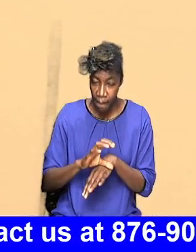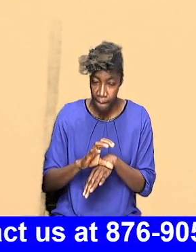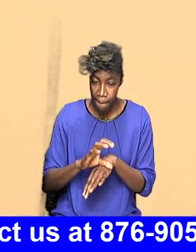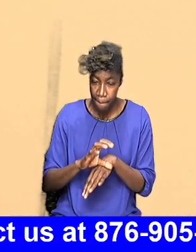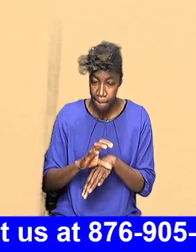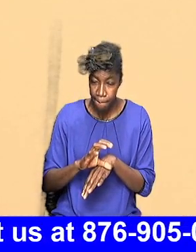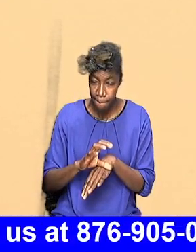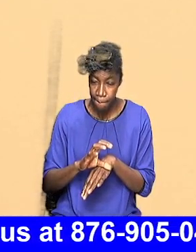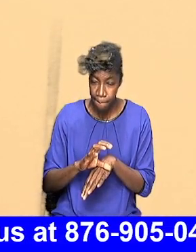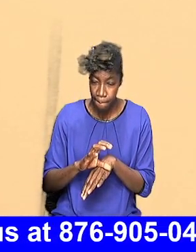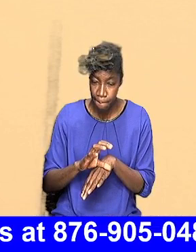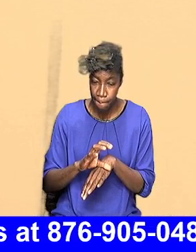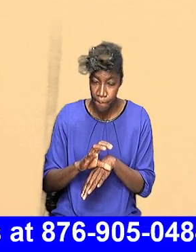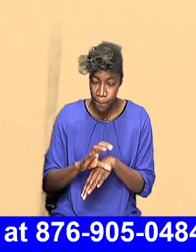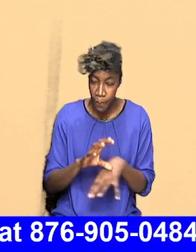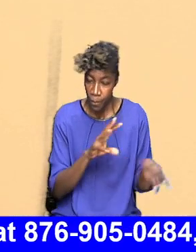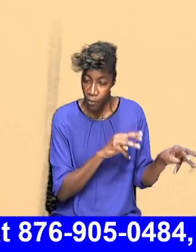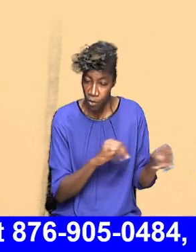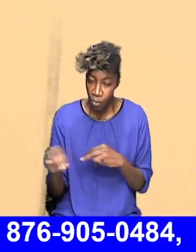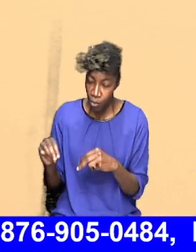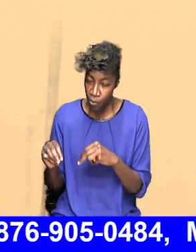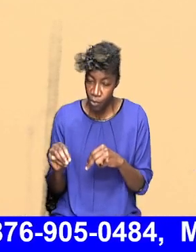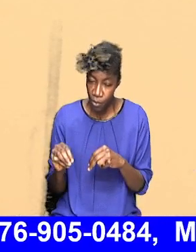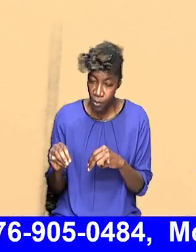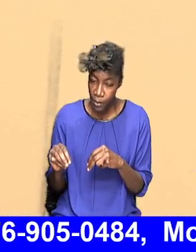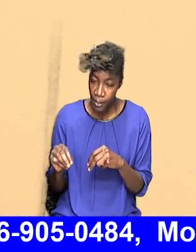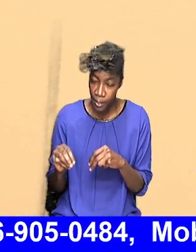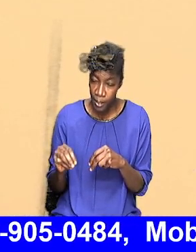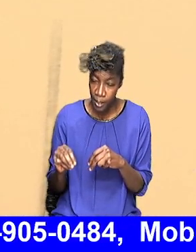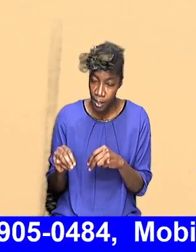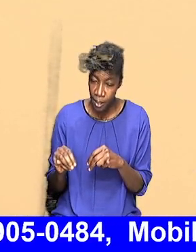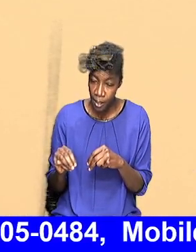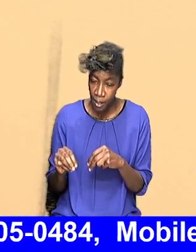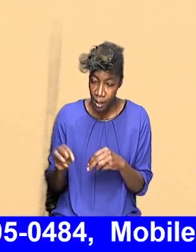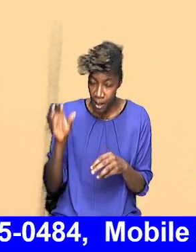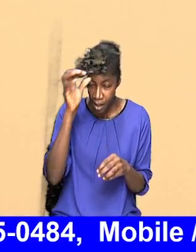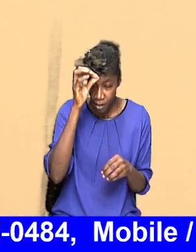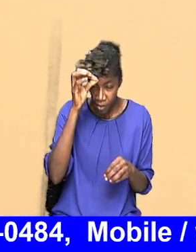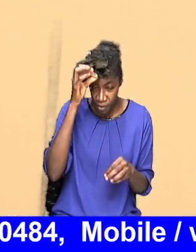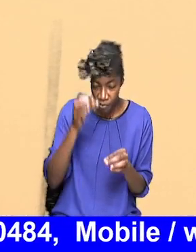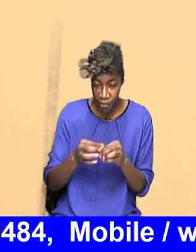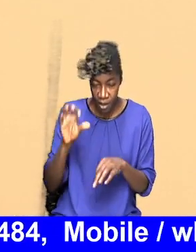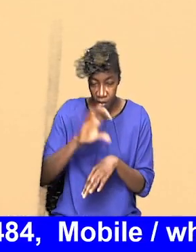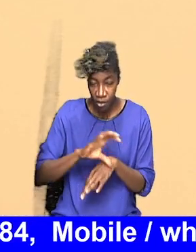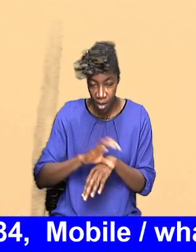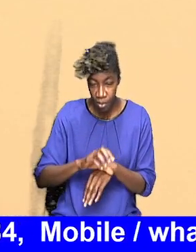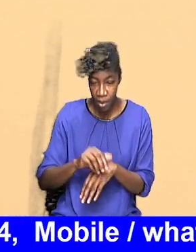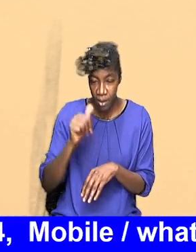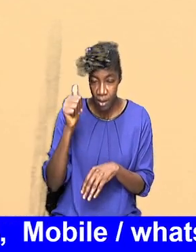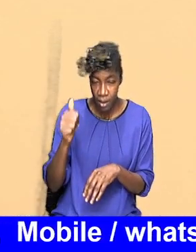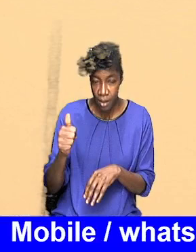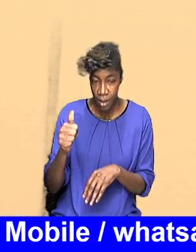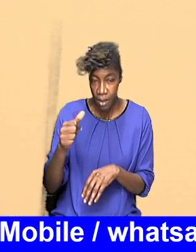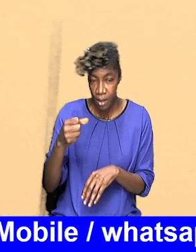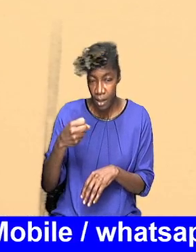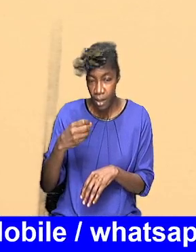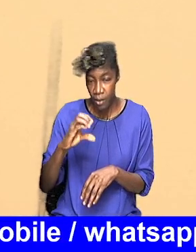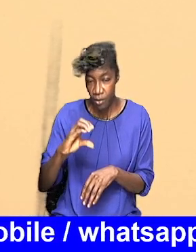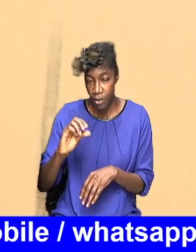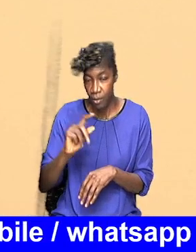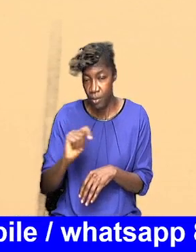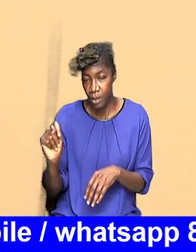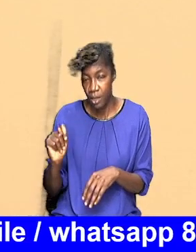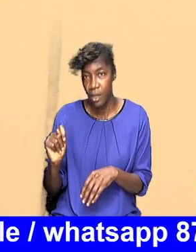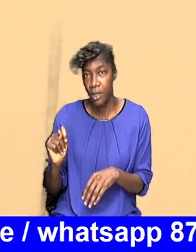Amen. And she moved down to Faith Chapel, Ascot. Praise God. But she's still one of us, Faith Apostolic Ministry,